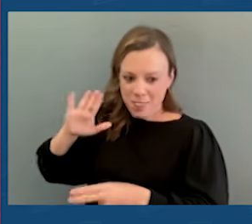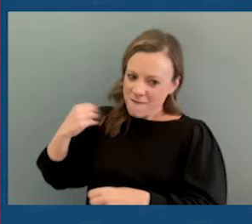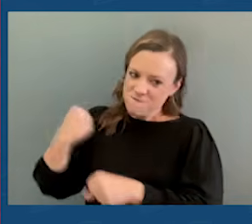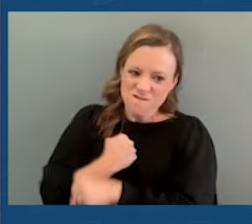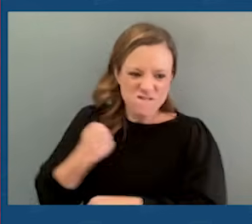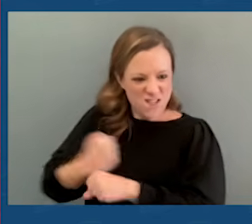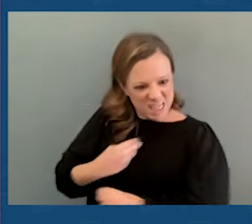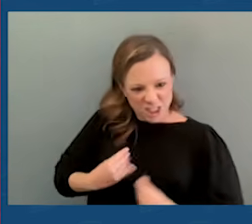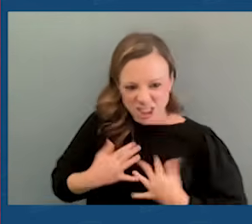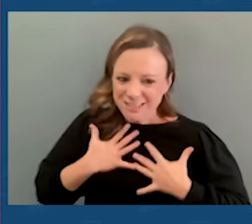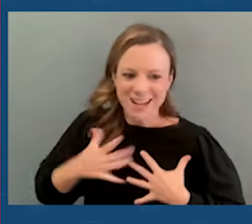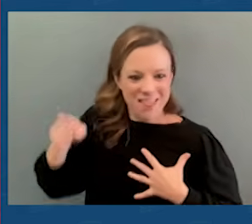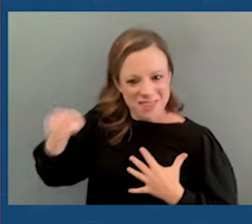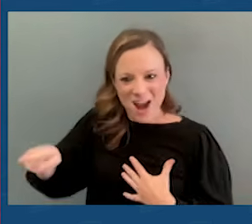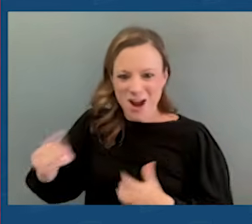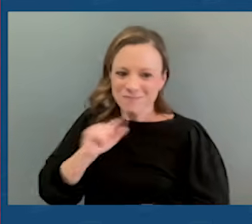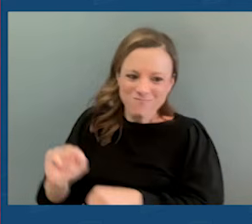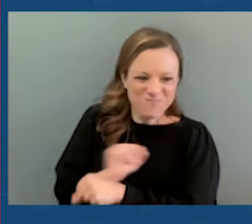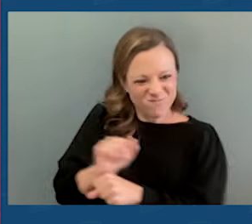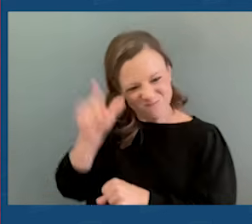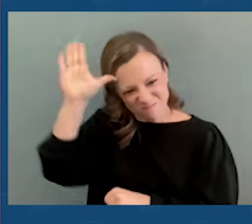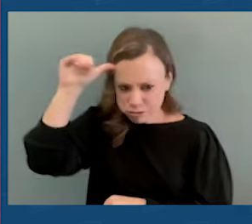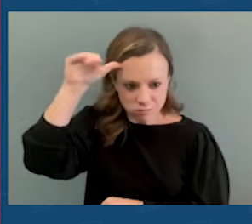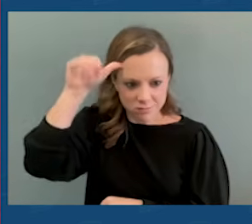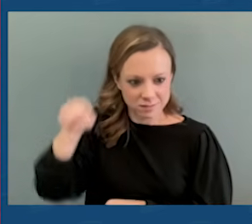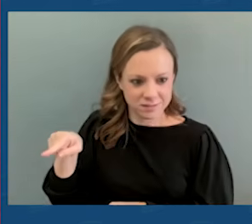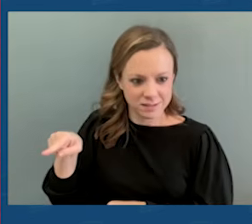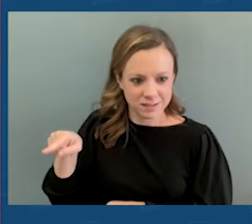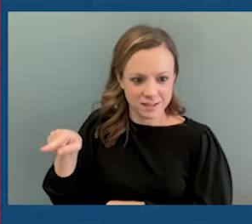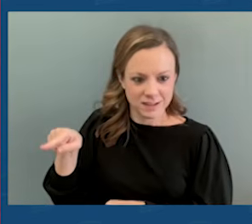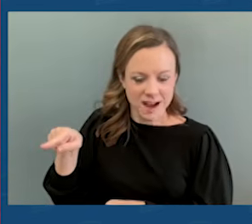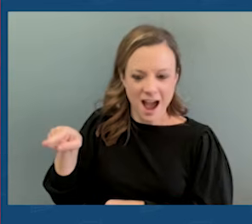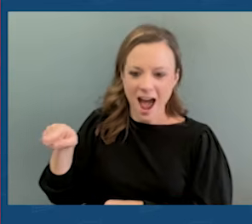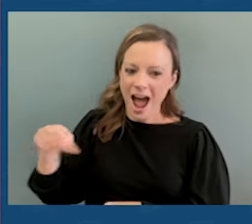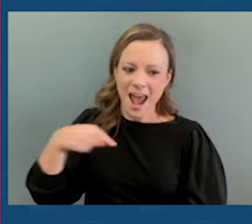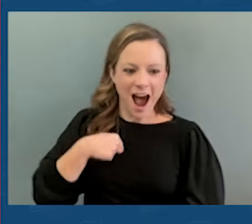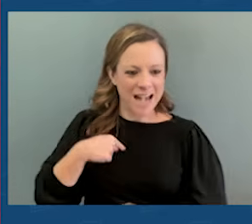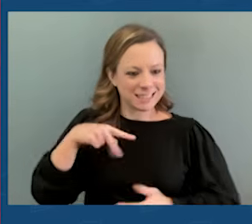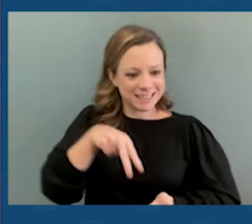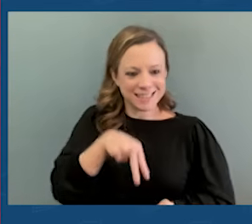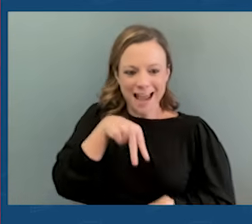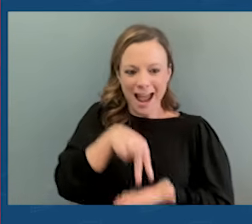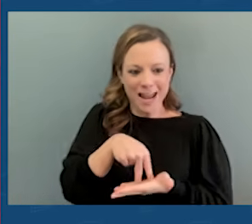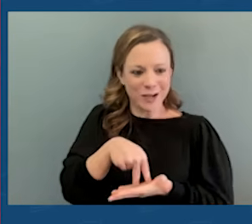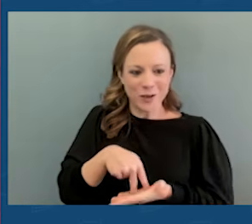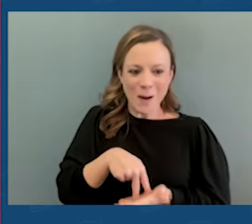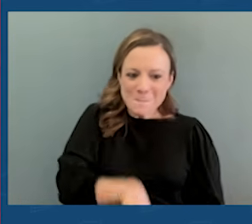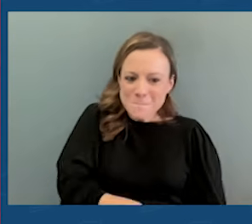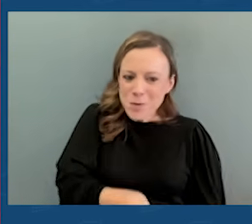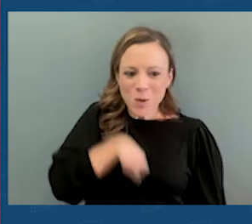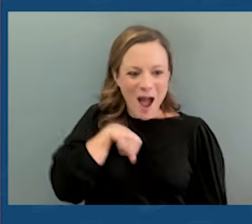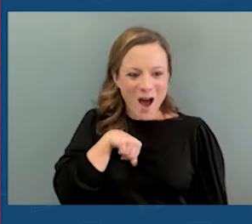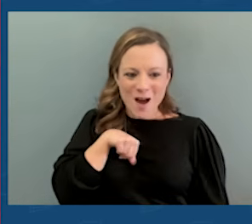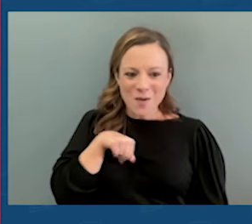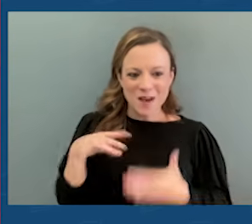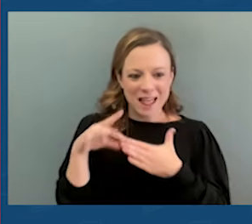their fortitude. And I stand here today, a proud leader